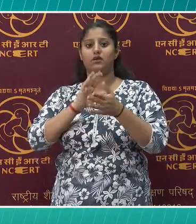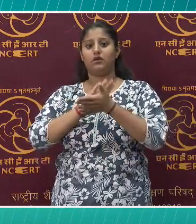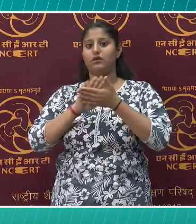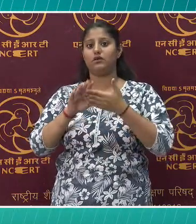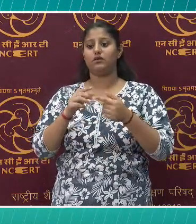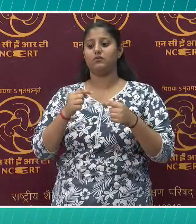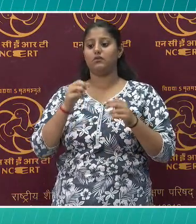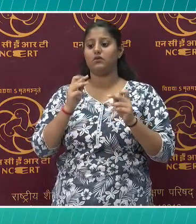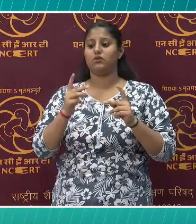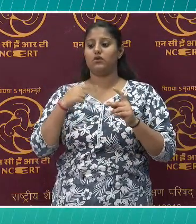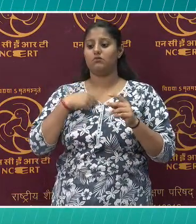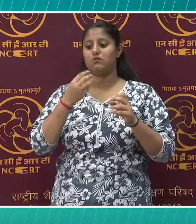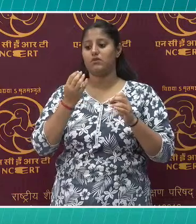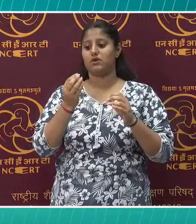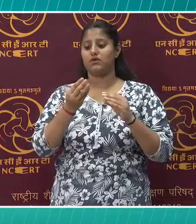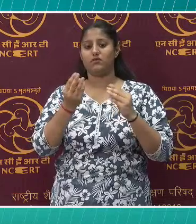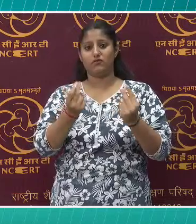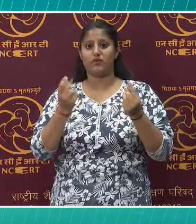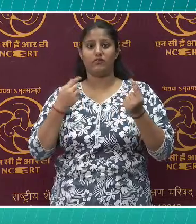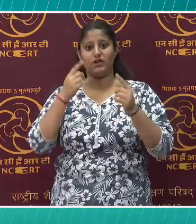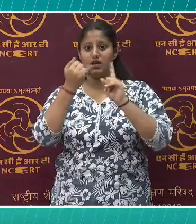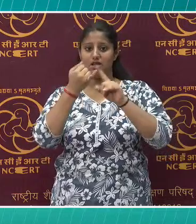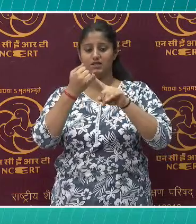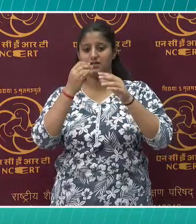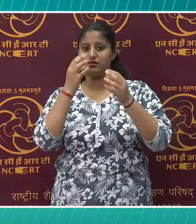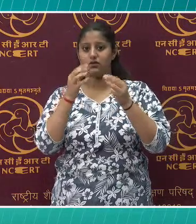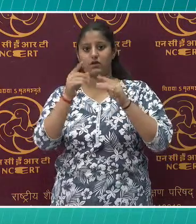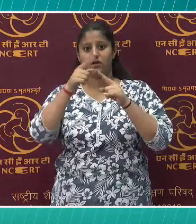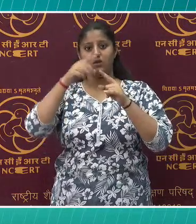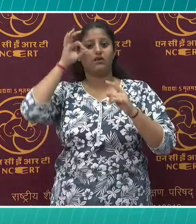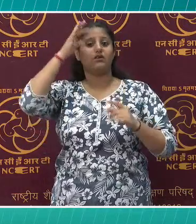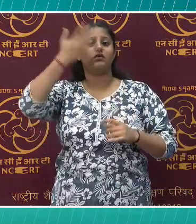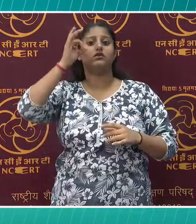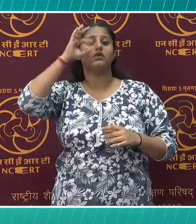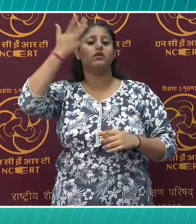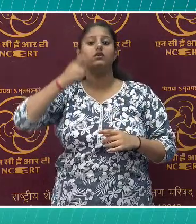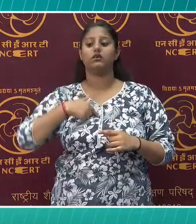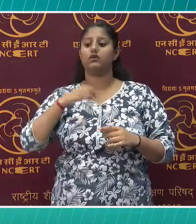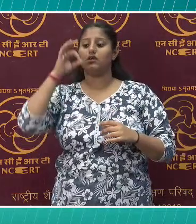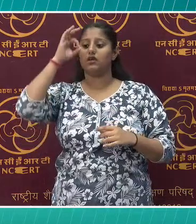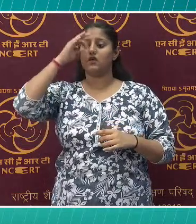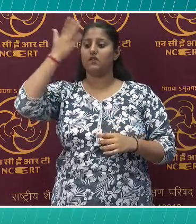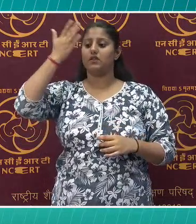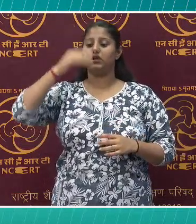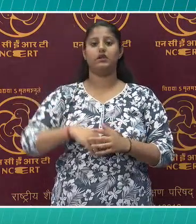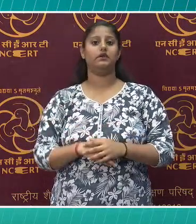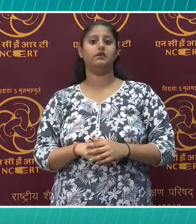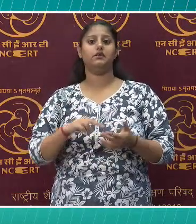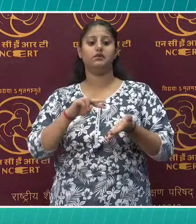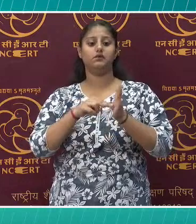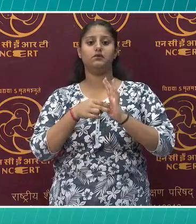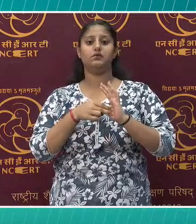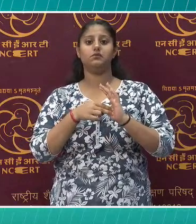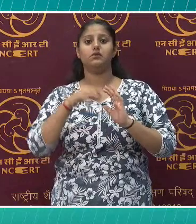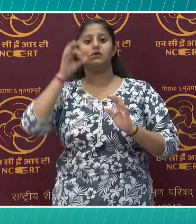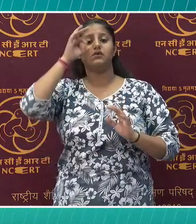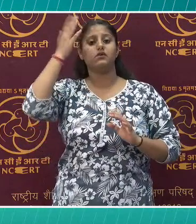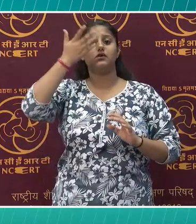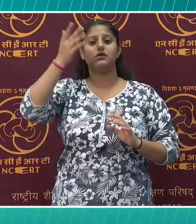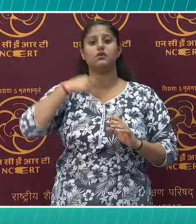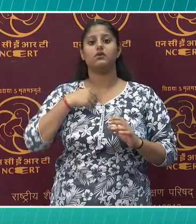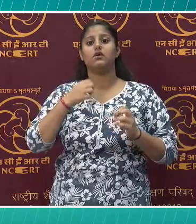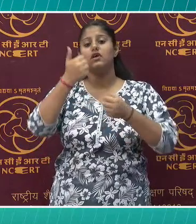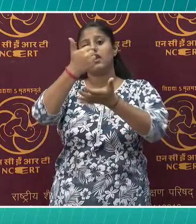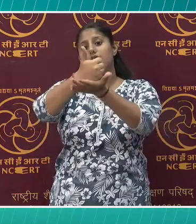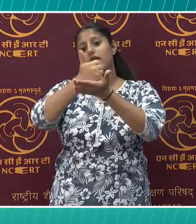give you the theatre part. Okay. And so theatre section is also, you know, it provides you to